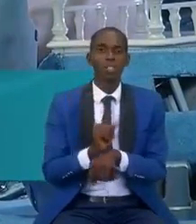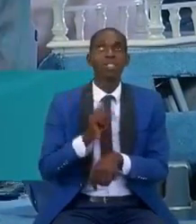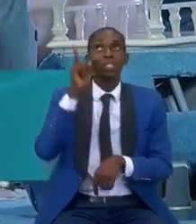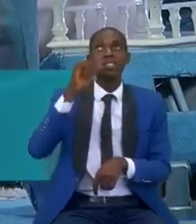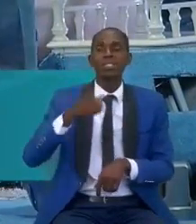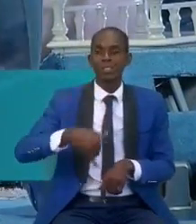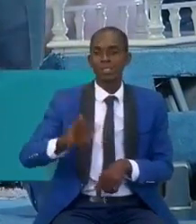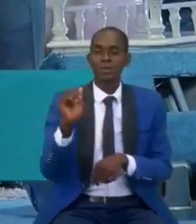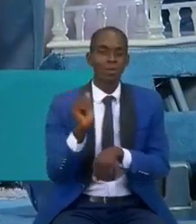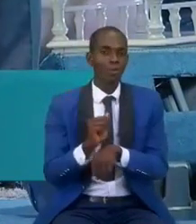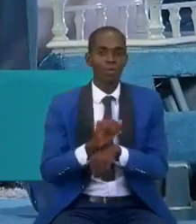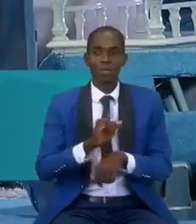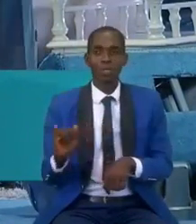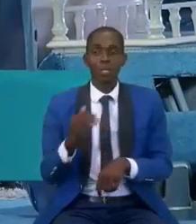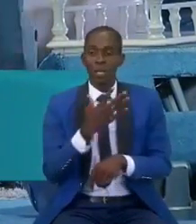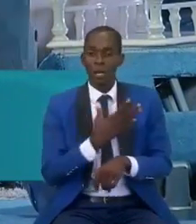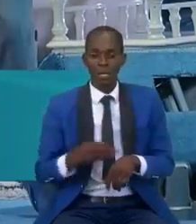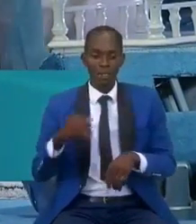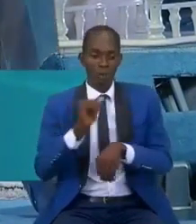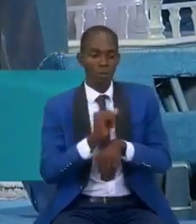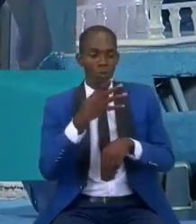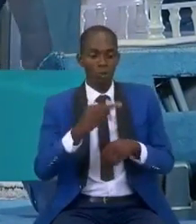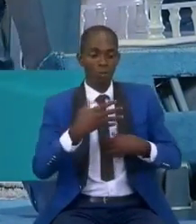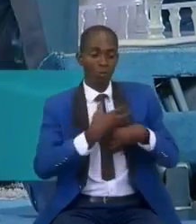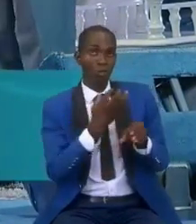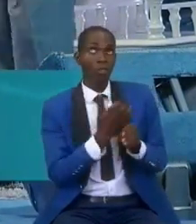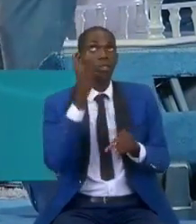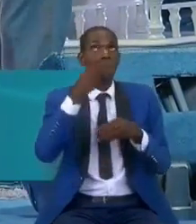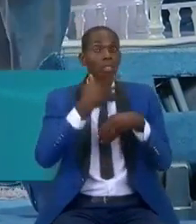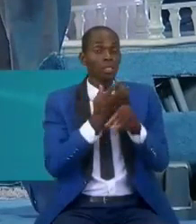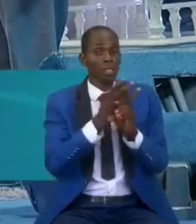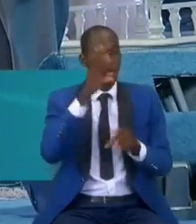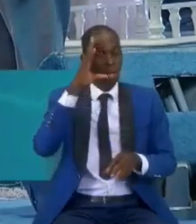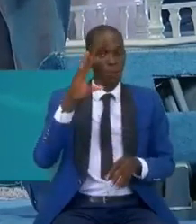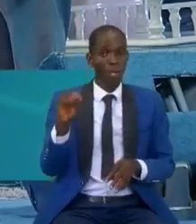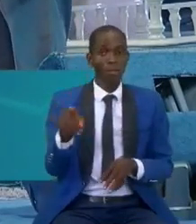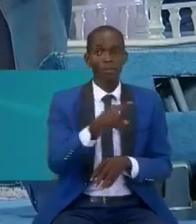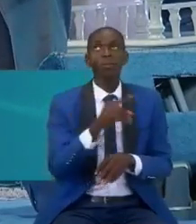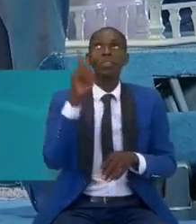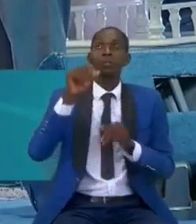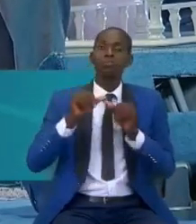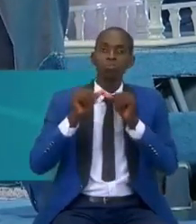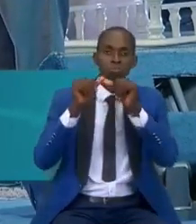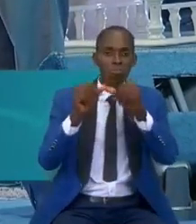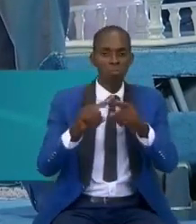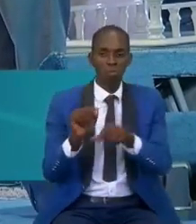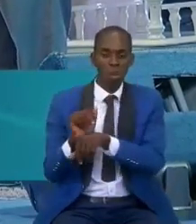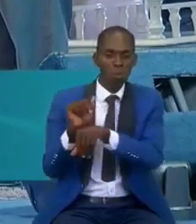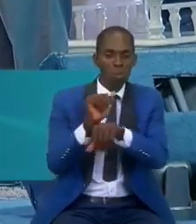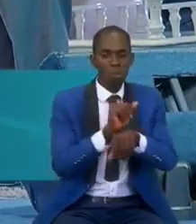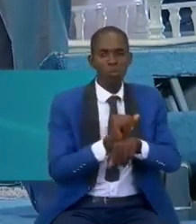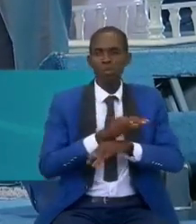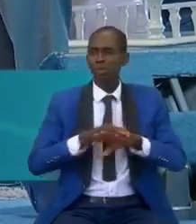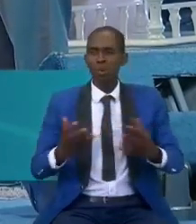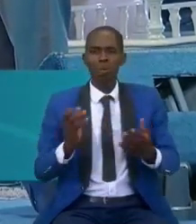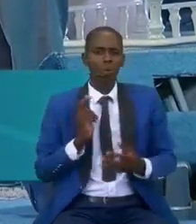And then he goes on walking and walking. He doesn't want us to be idle. He is not idle. He wants us to keep on walking.